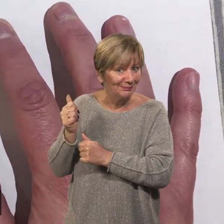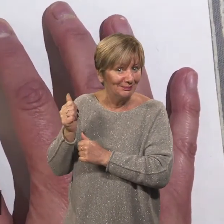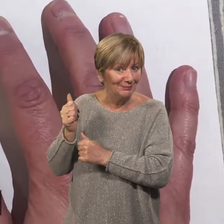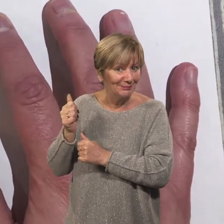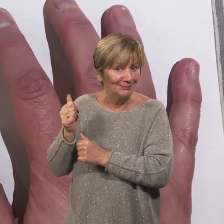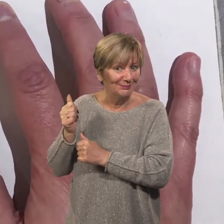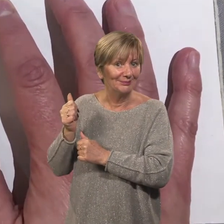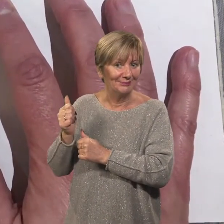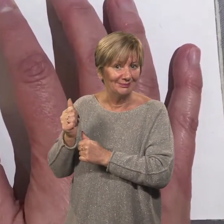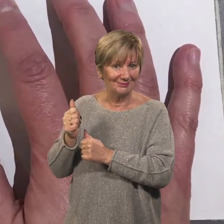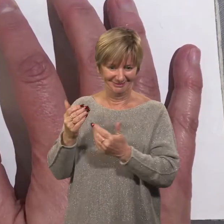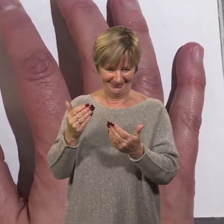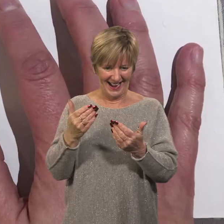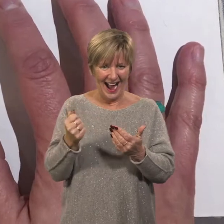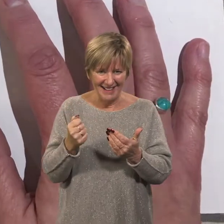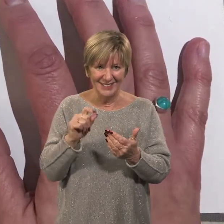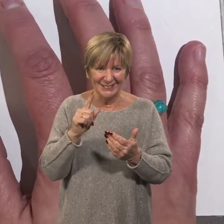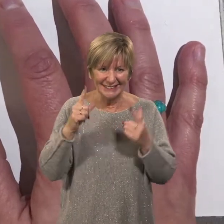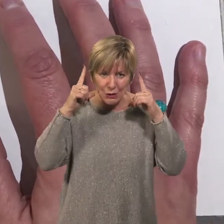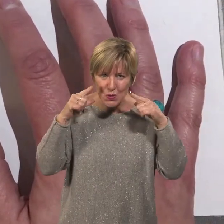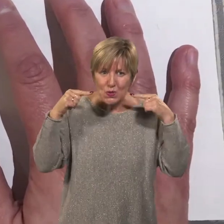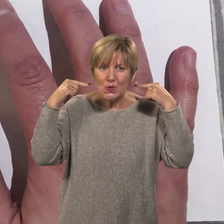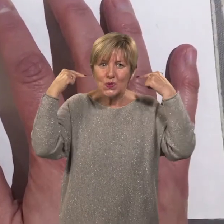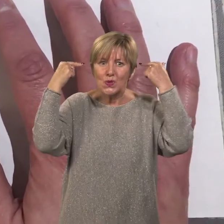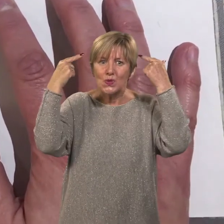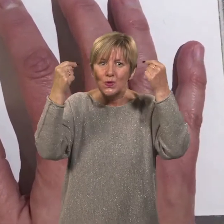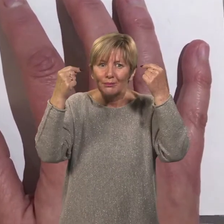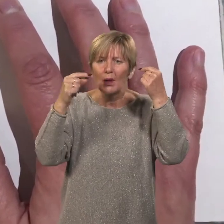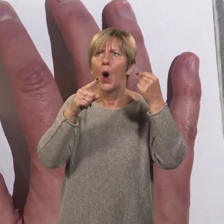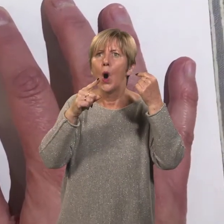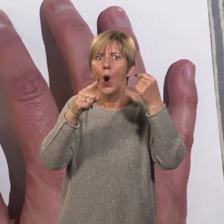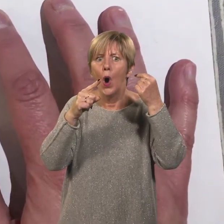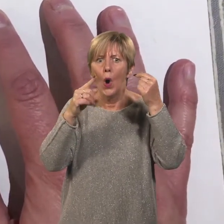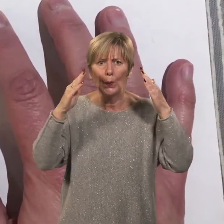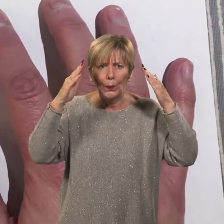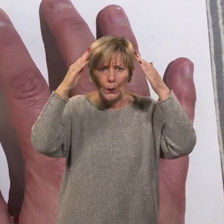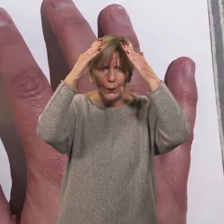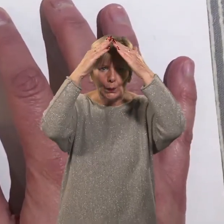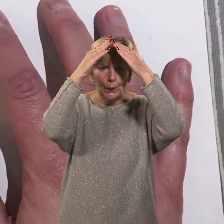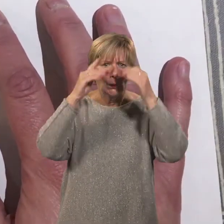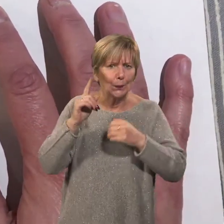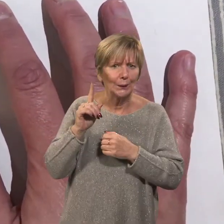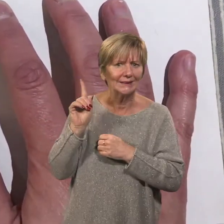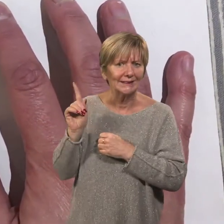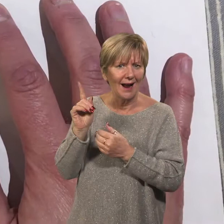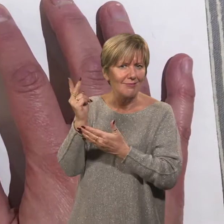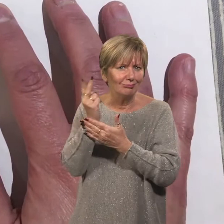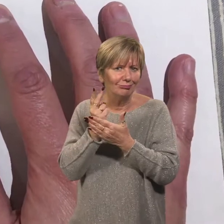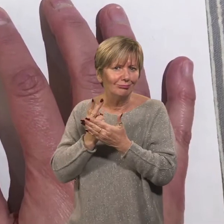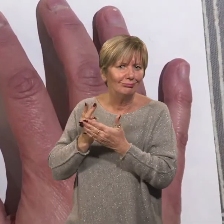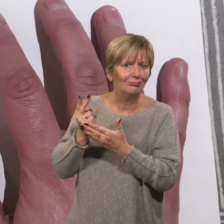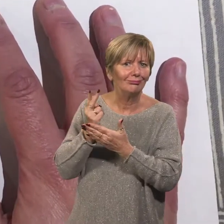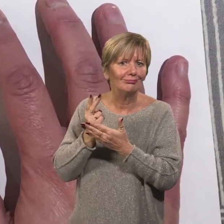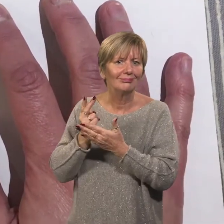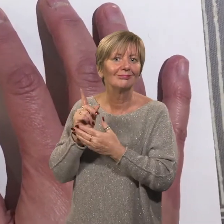of the face. So we've got his ears now. Okay, let's do his hat. So his hat, we need to go over the hat. And